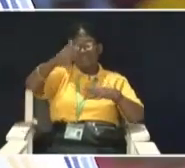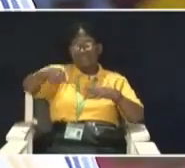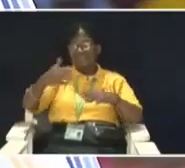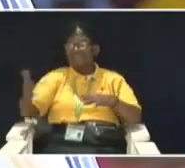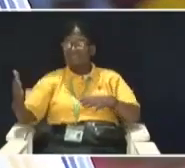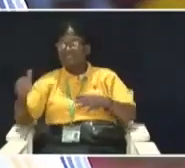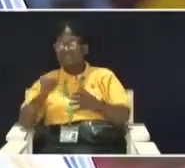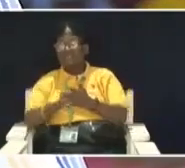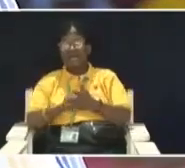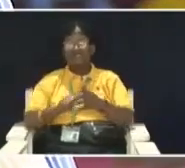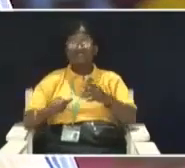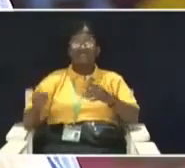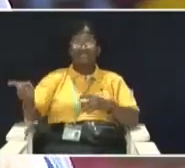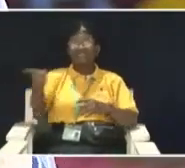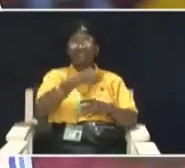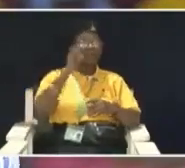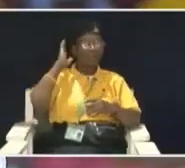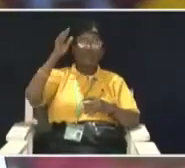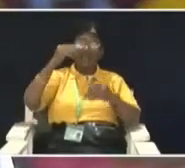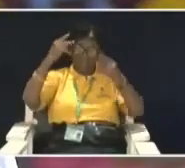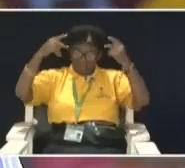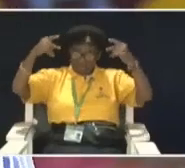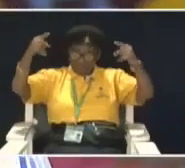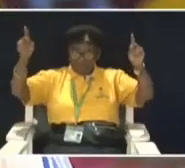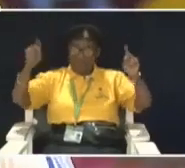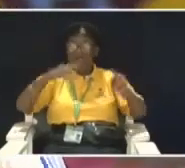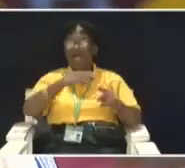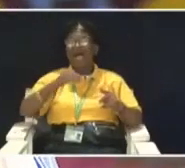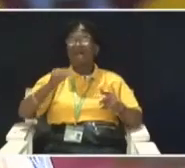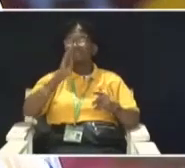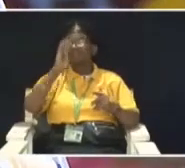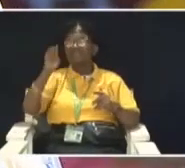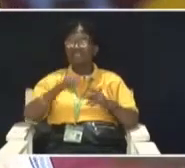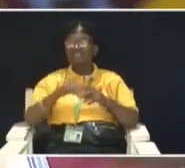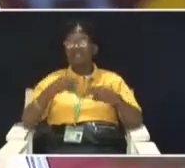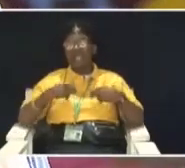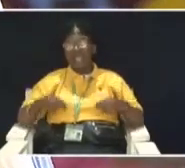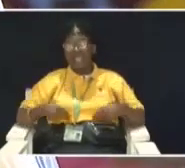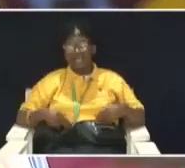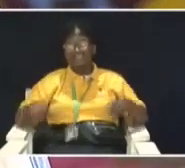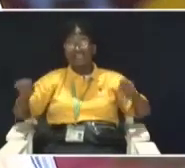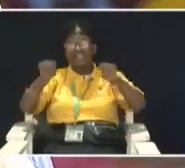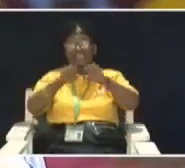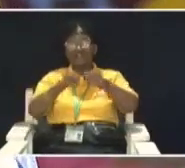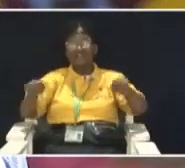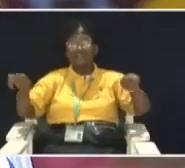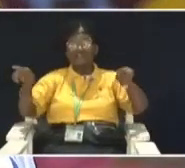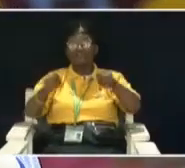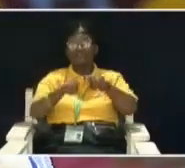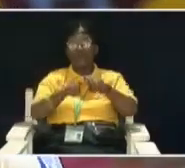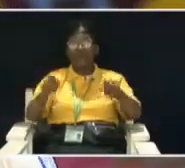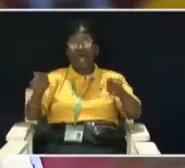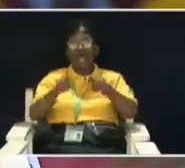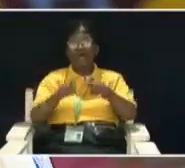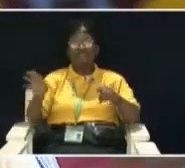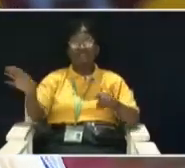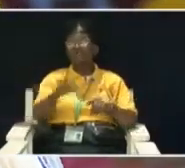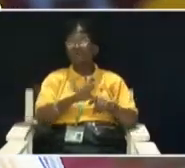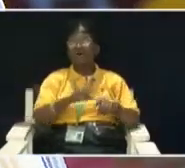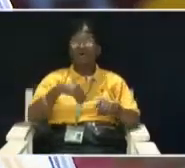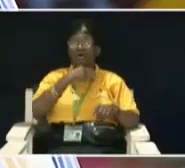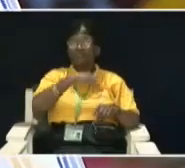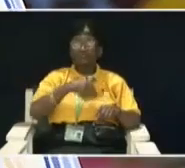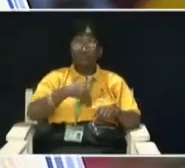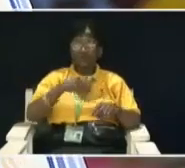in health, even as your soul prospers. In other words, it doesn't matter how the situation